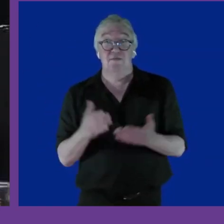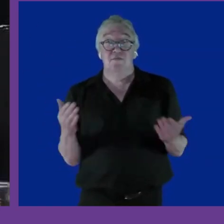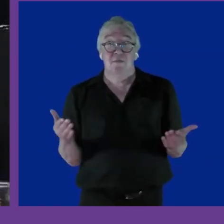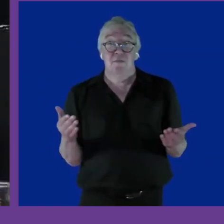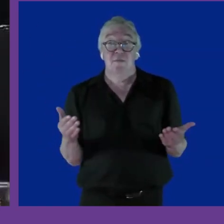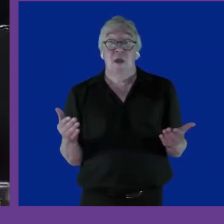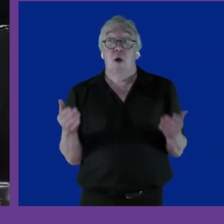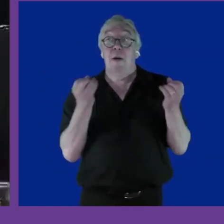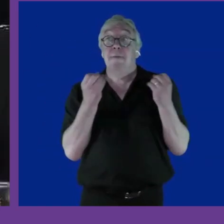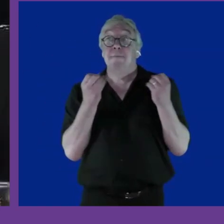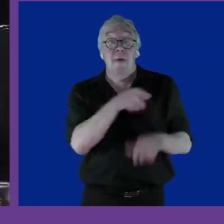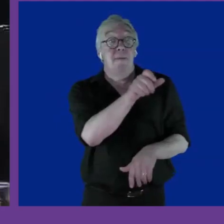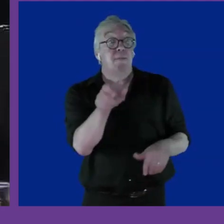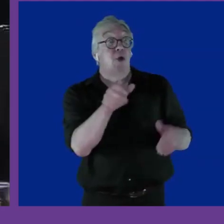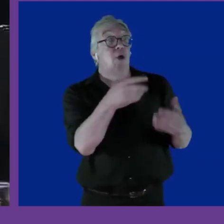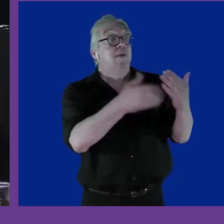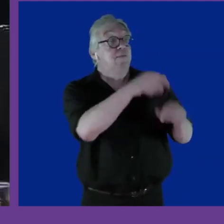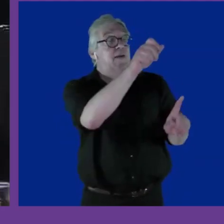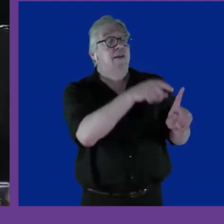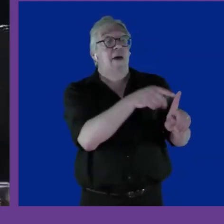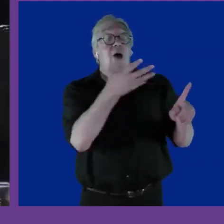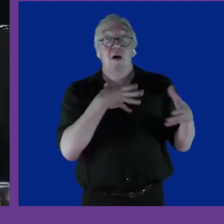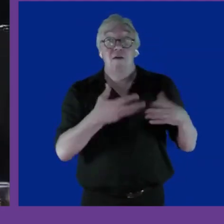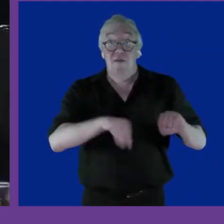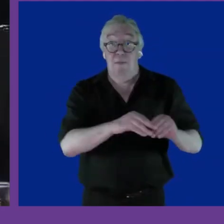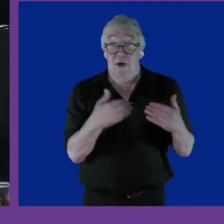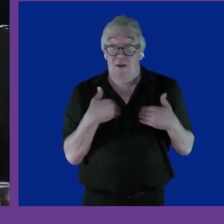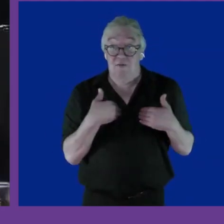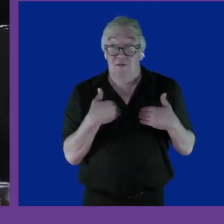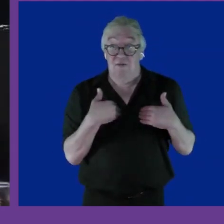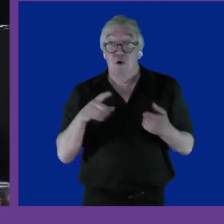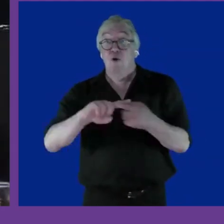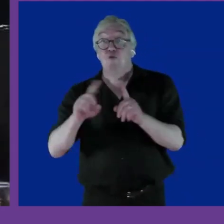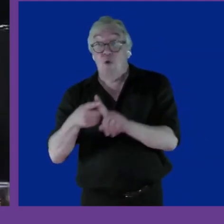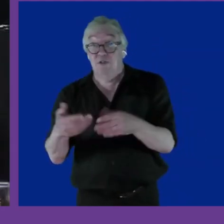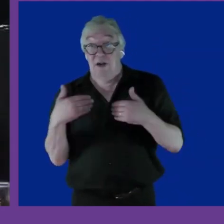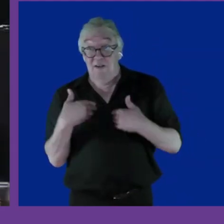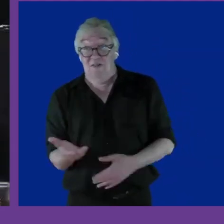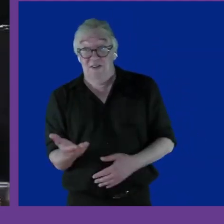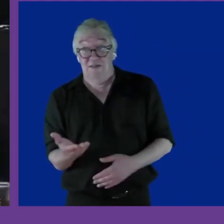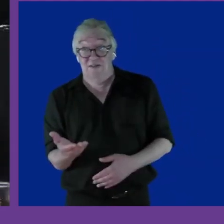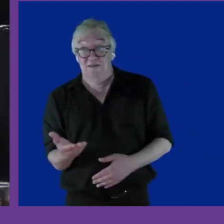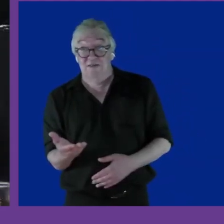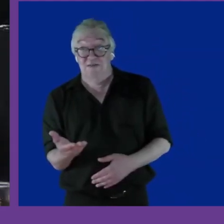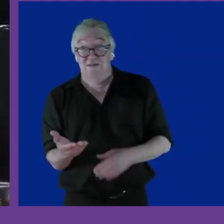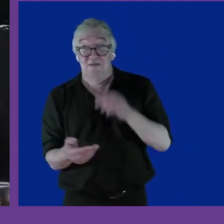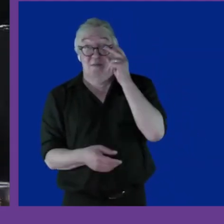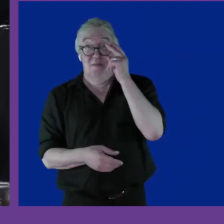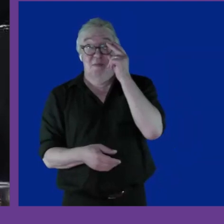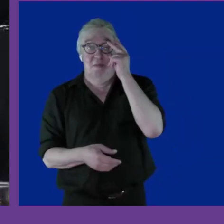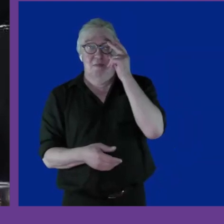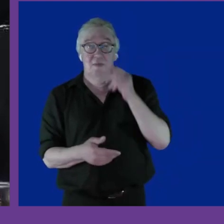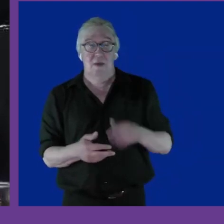families, and a person with a disability has friends, and their decisions influence how